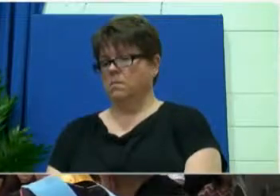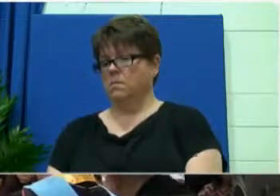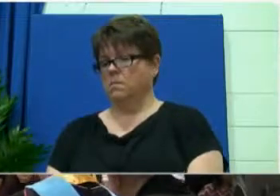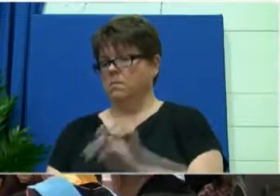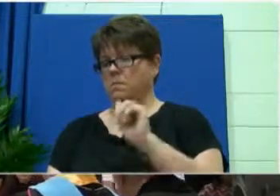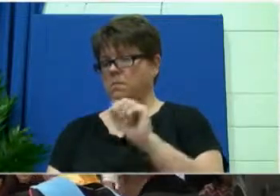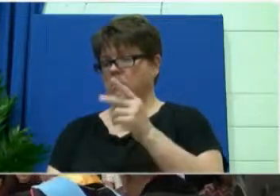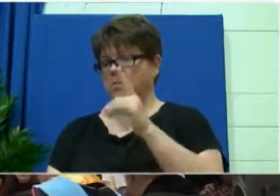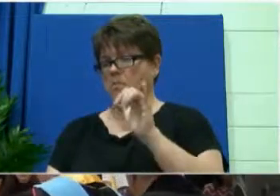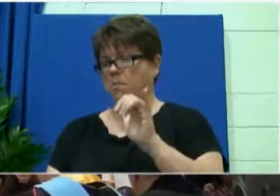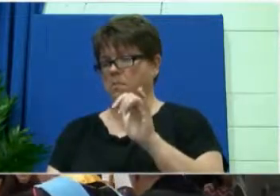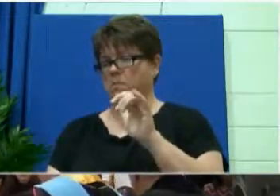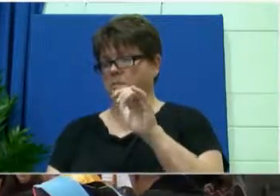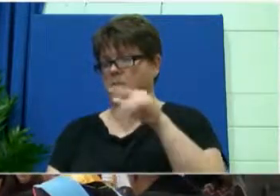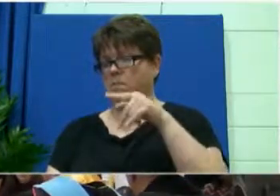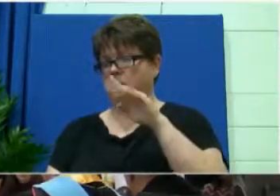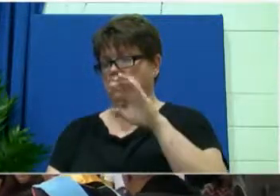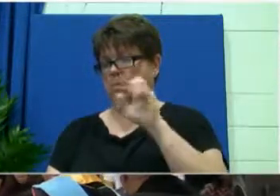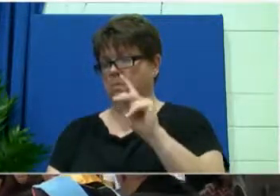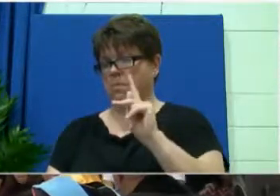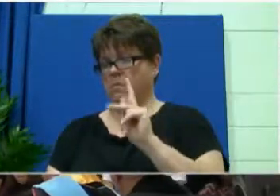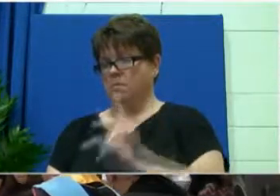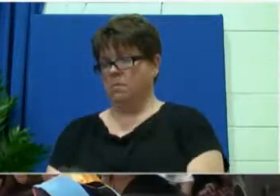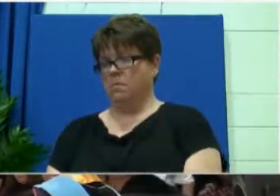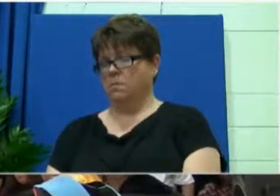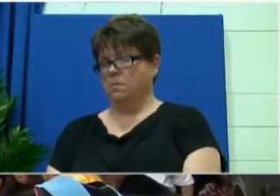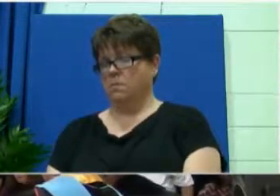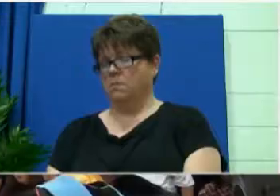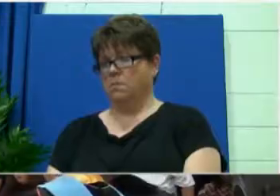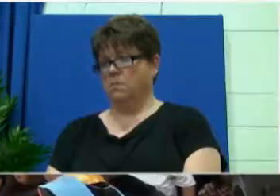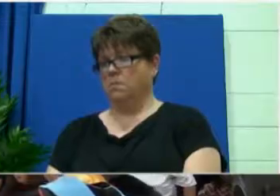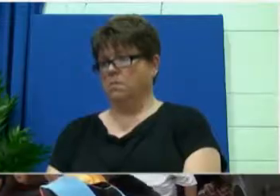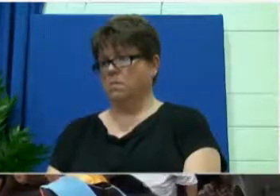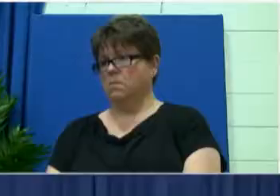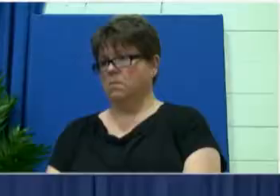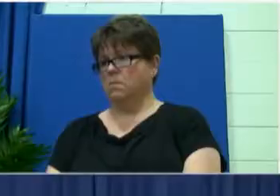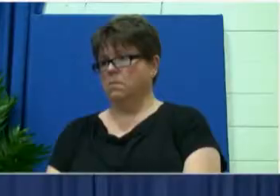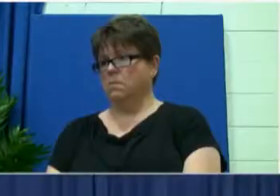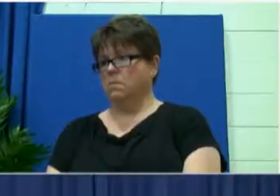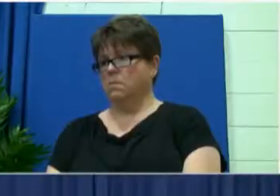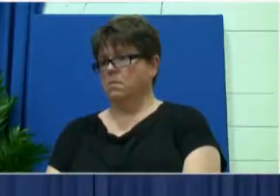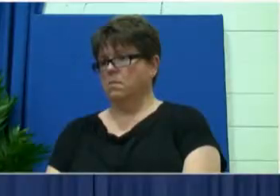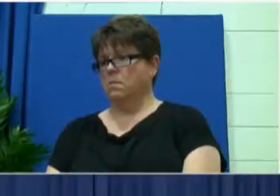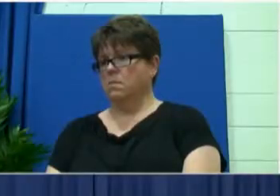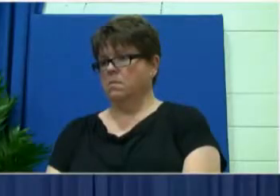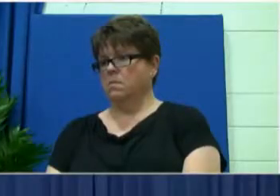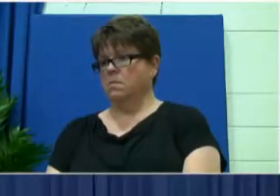Ashley Falk, Associate in Applied Science, Occupational Therapy Assistant.